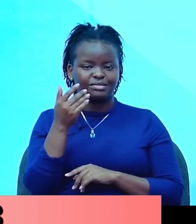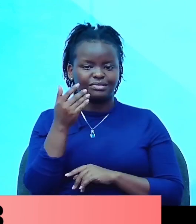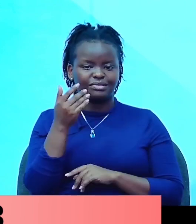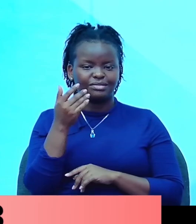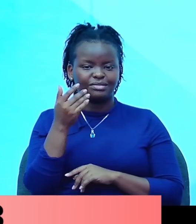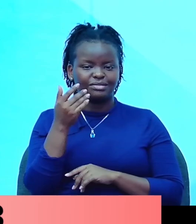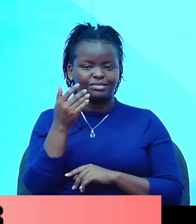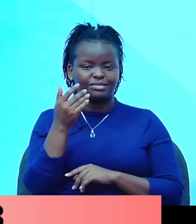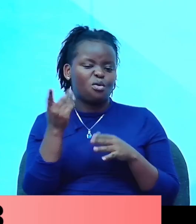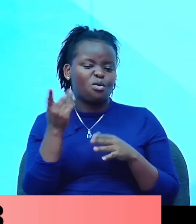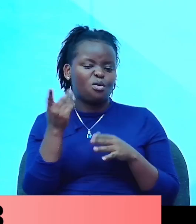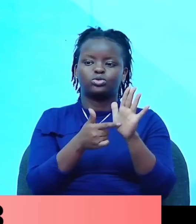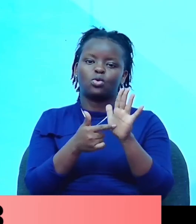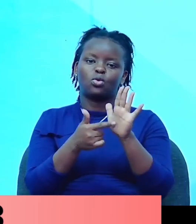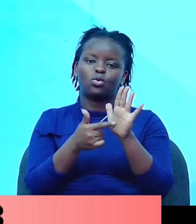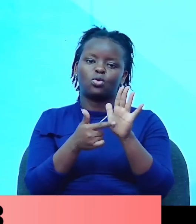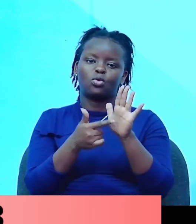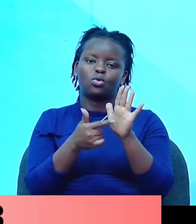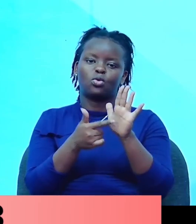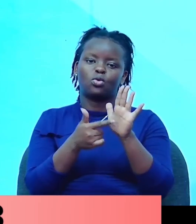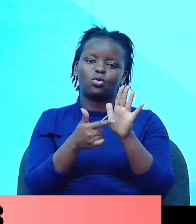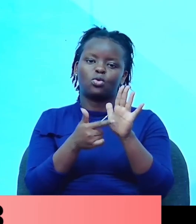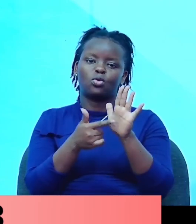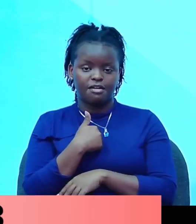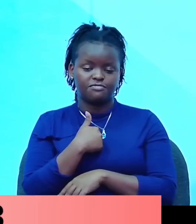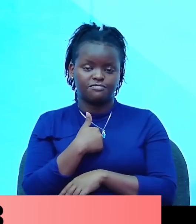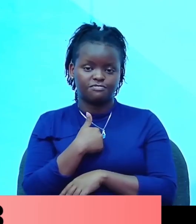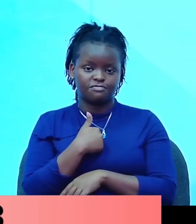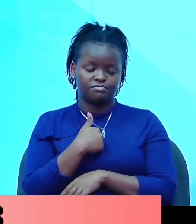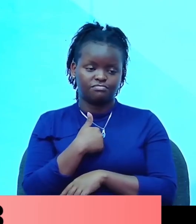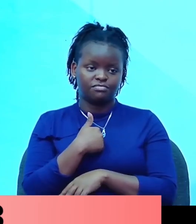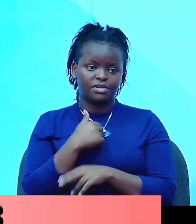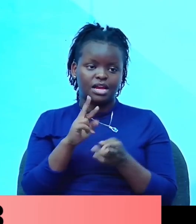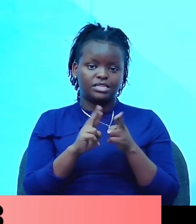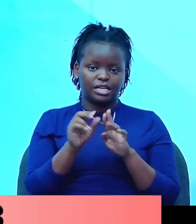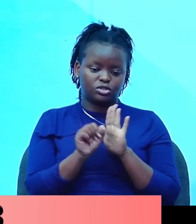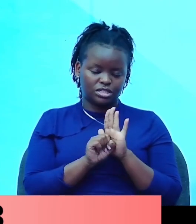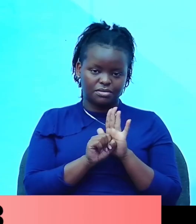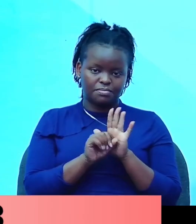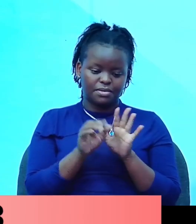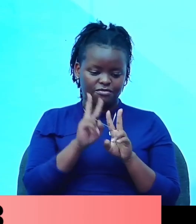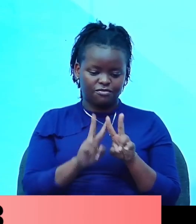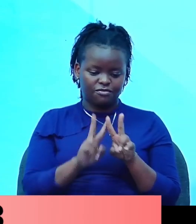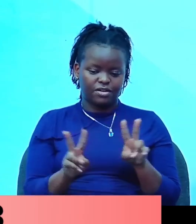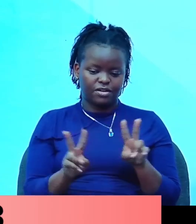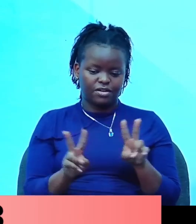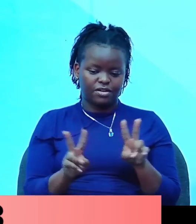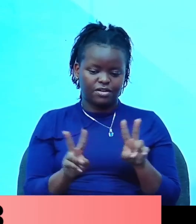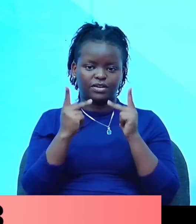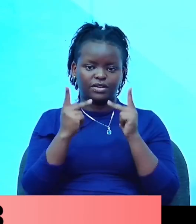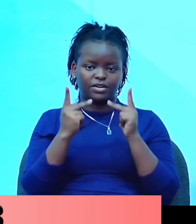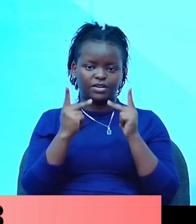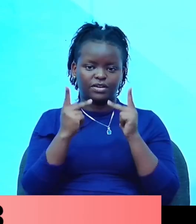optic. I'm pretty sure there's that kind of relationship, there's that value that this has. Yes. The relationship